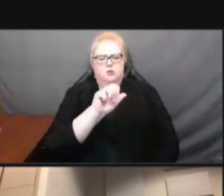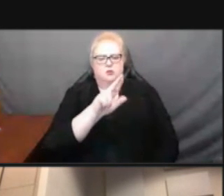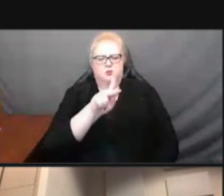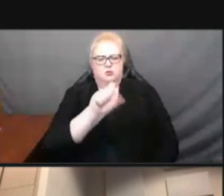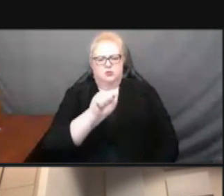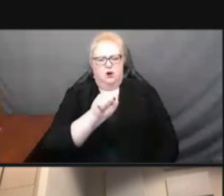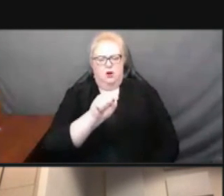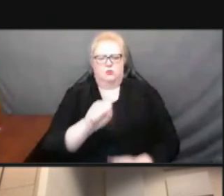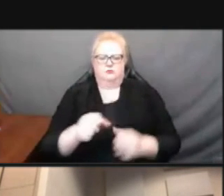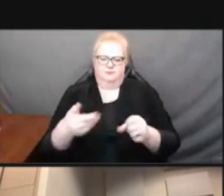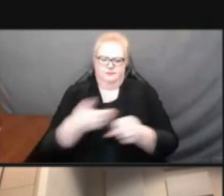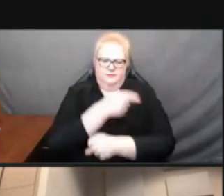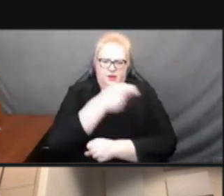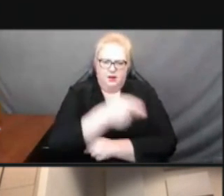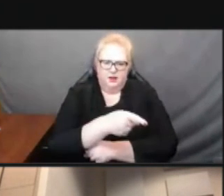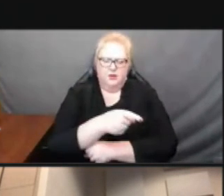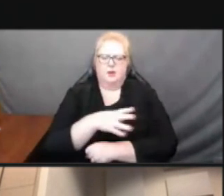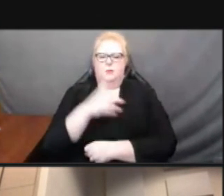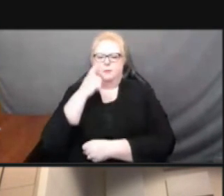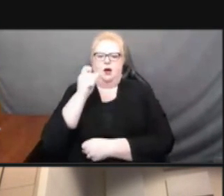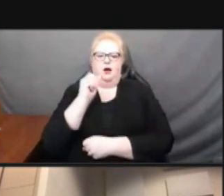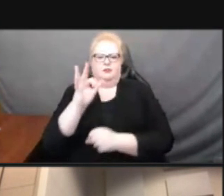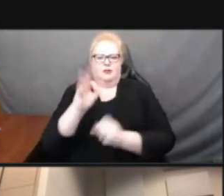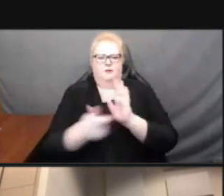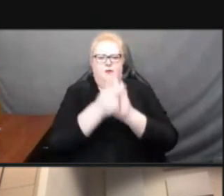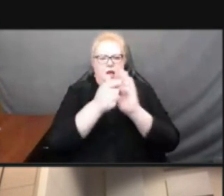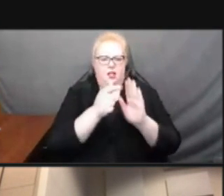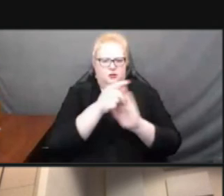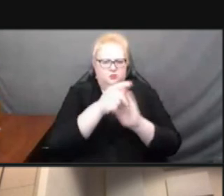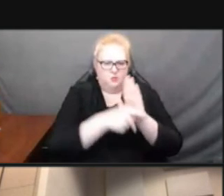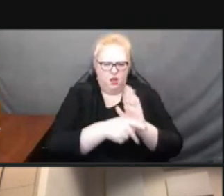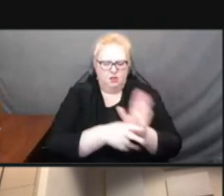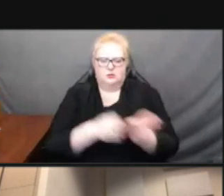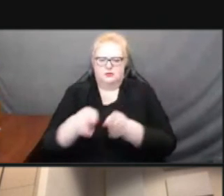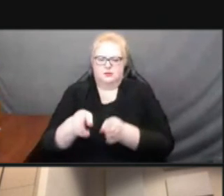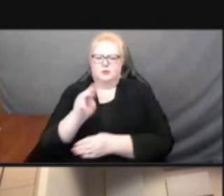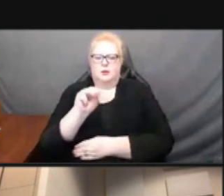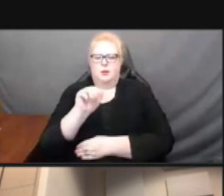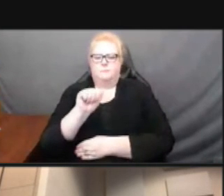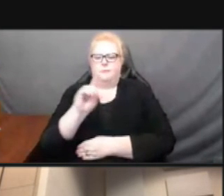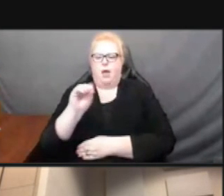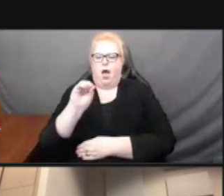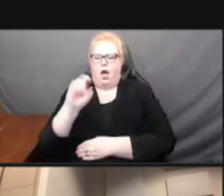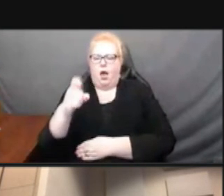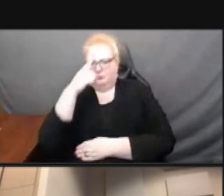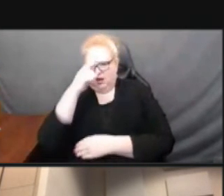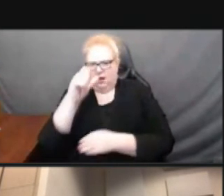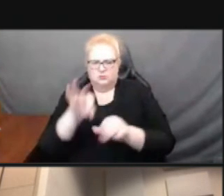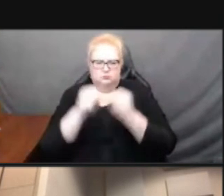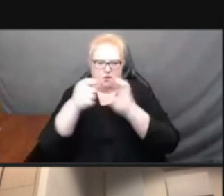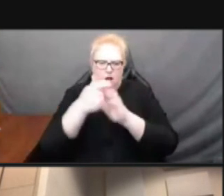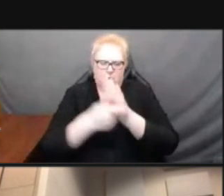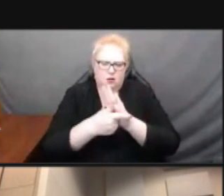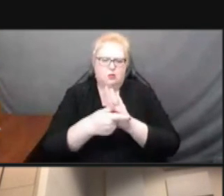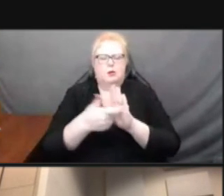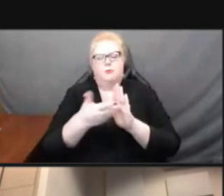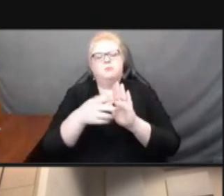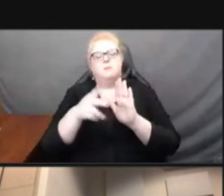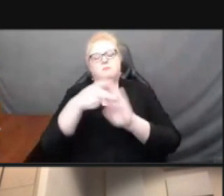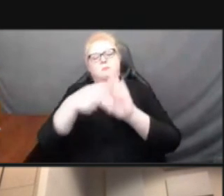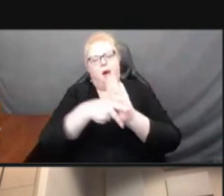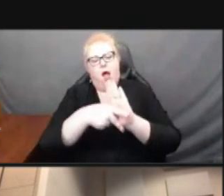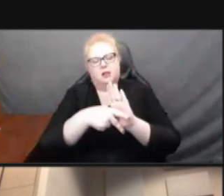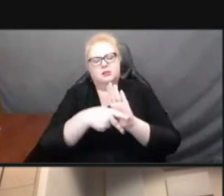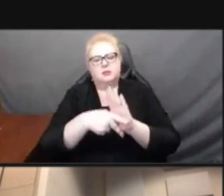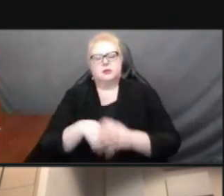to fire David Maddox for violation of policy. Police officers do good work, but there